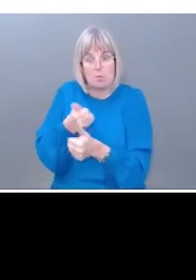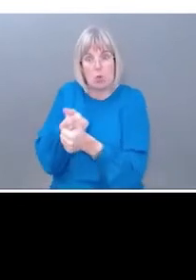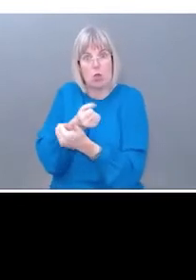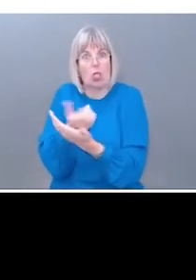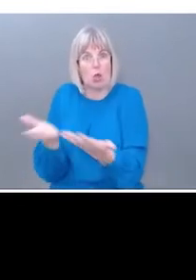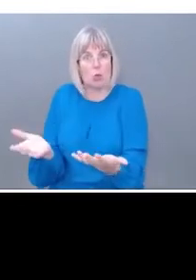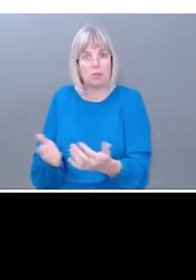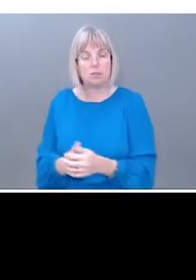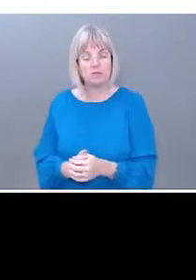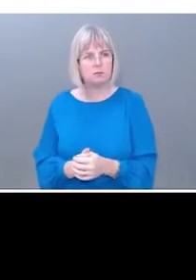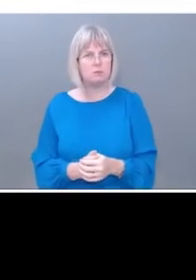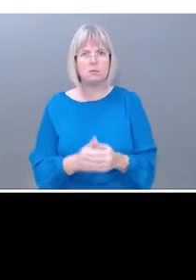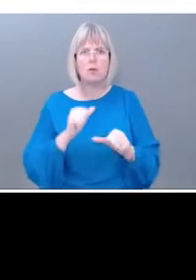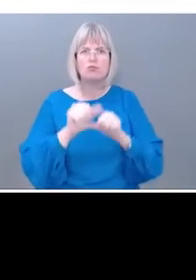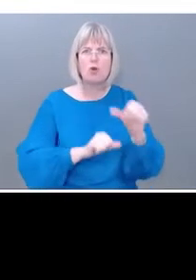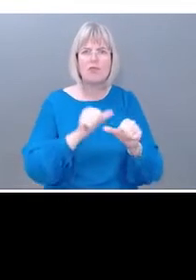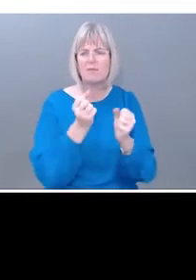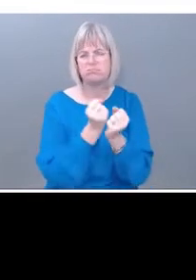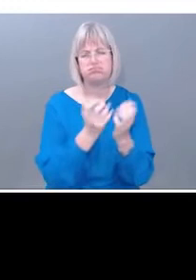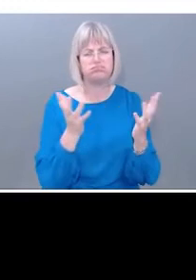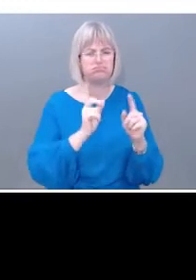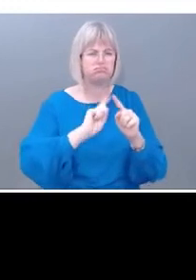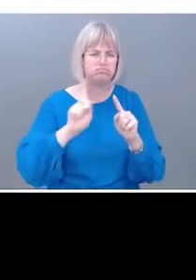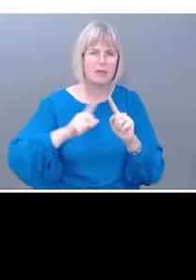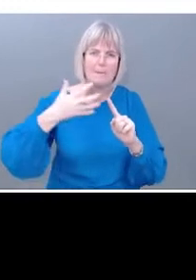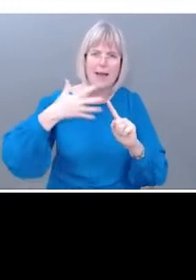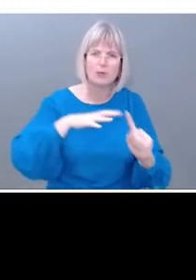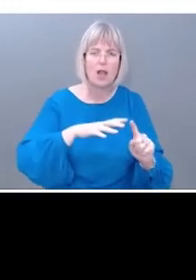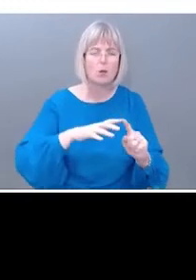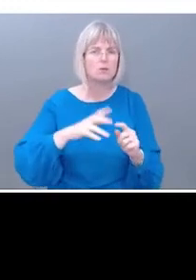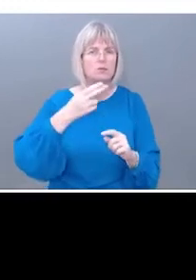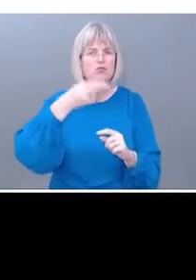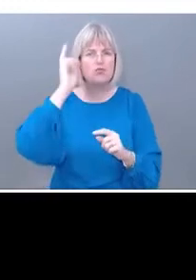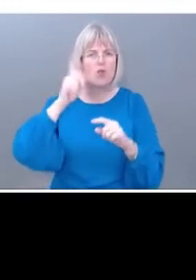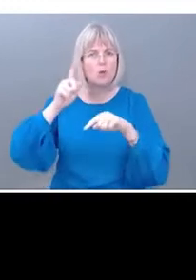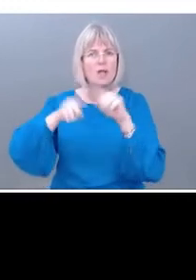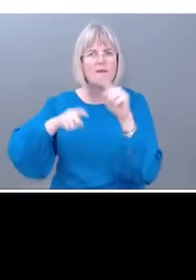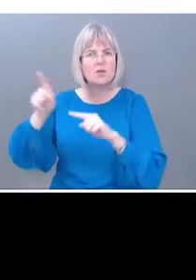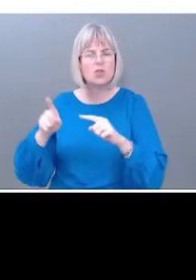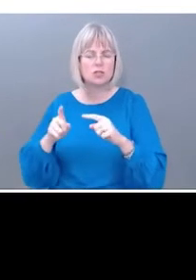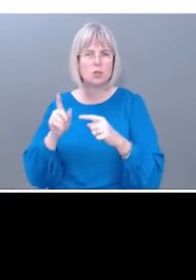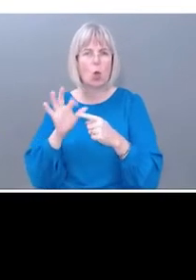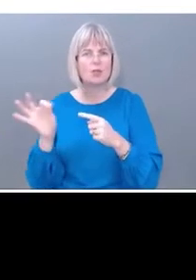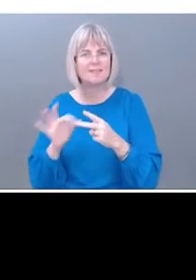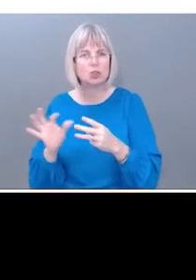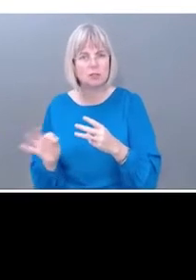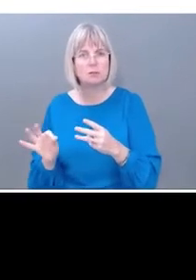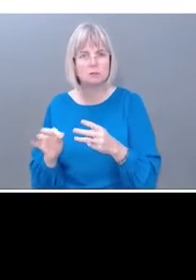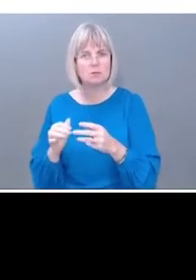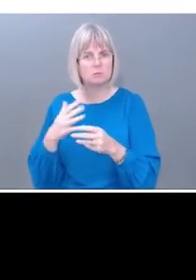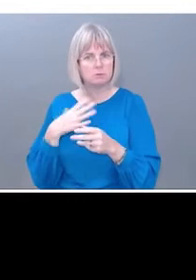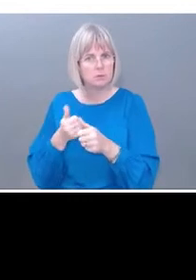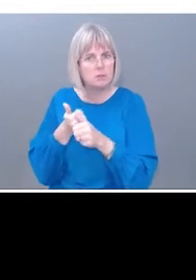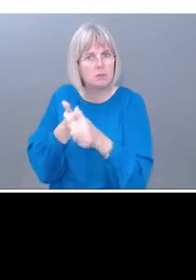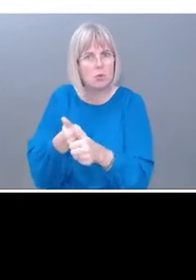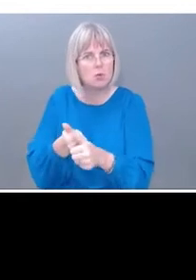from a range of backgrounds with a range of neurodiverse conditions that we are looking to support, and there's support in place. I'm